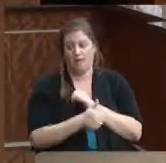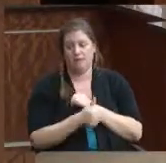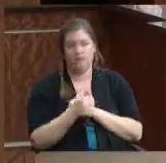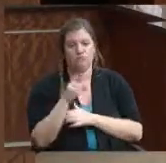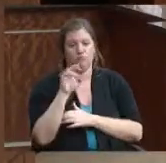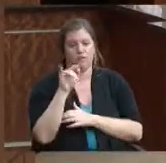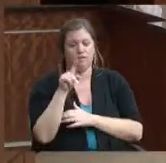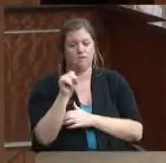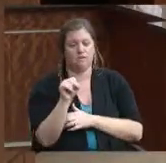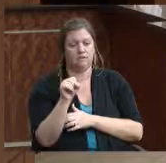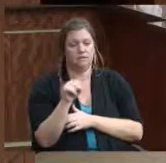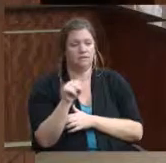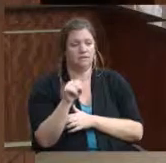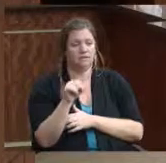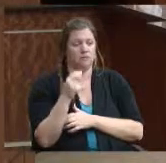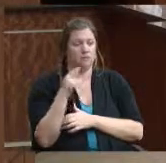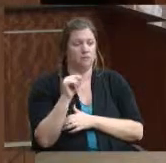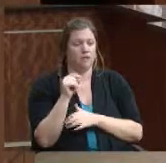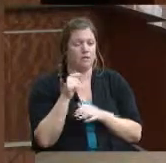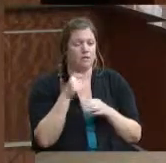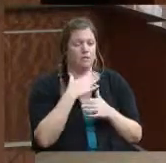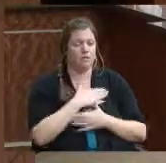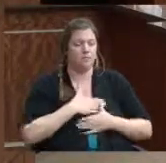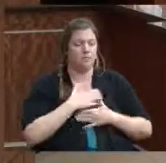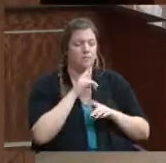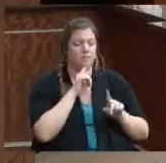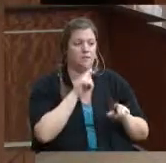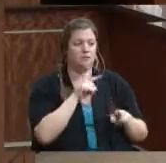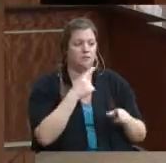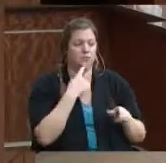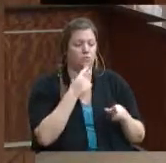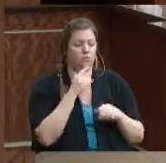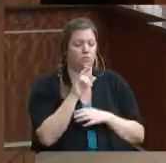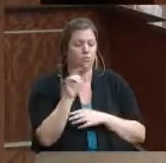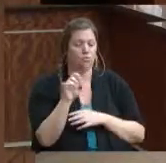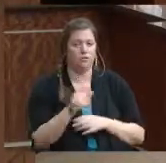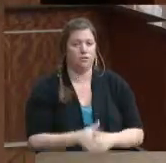Councilman Ricks. Ms. Rao, please call the roll.